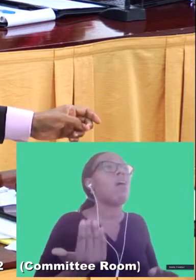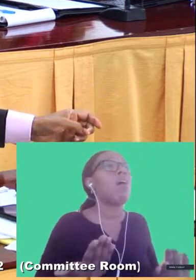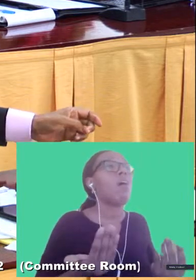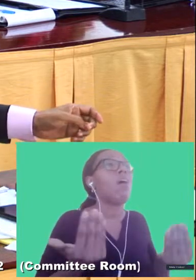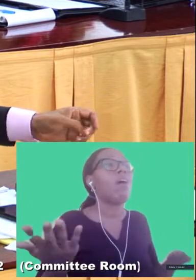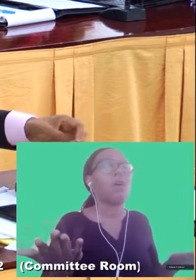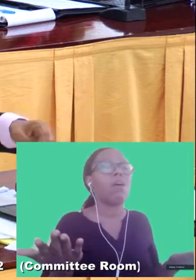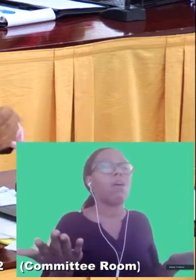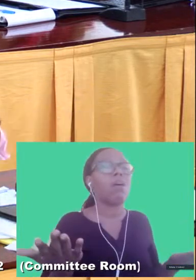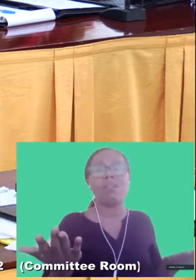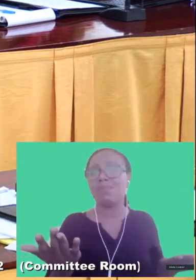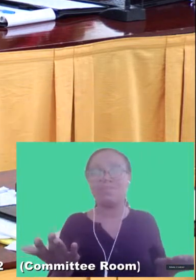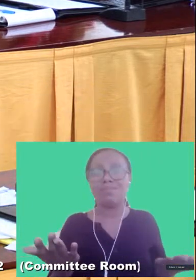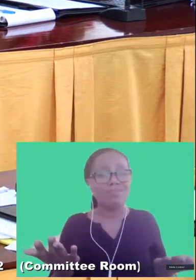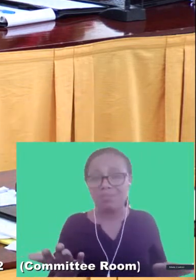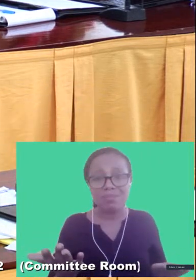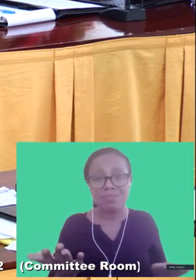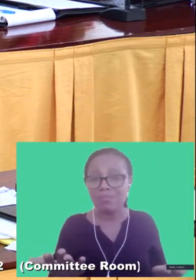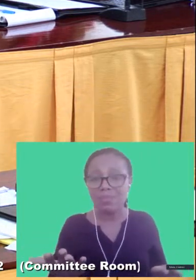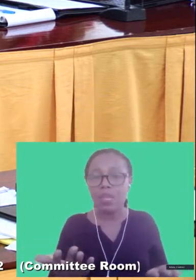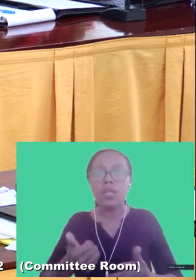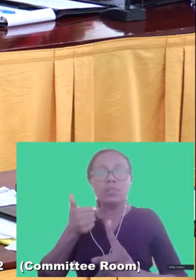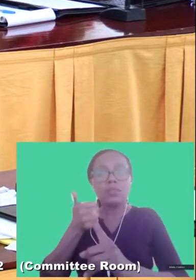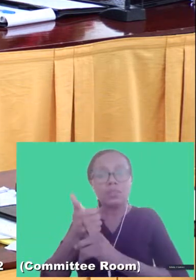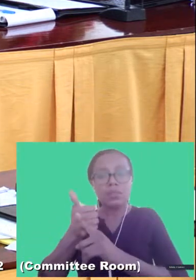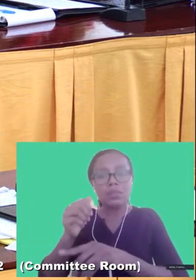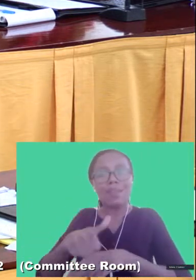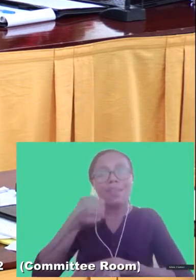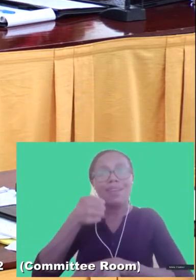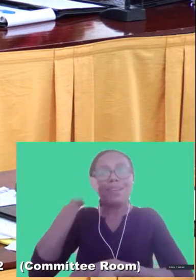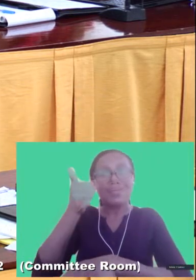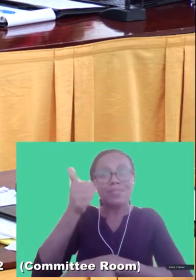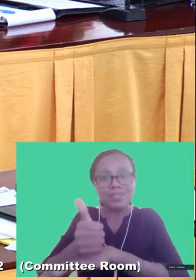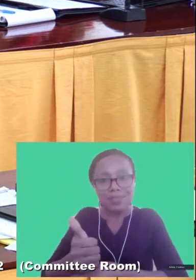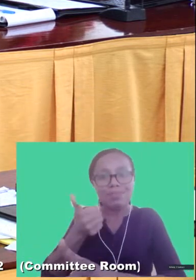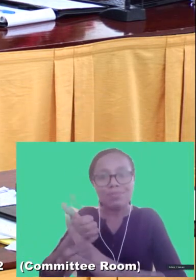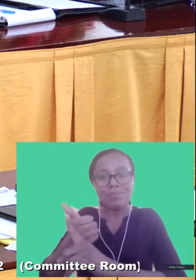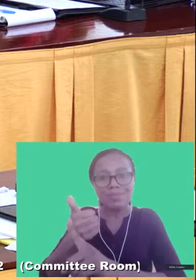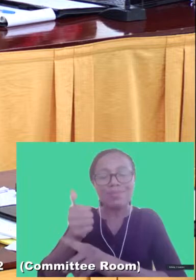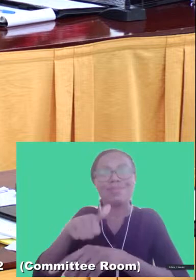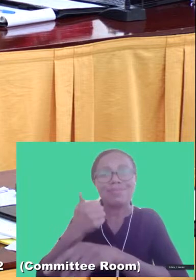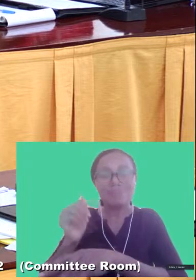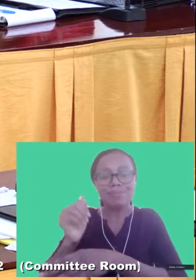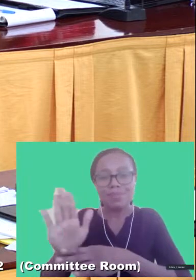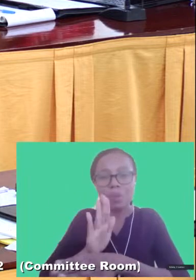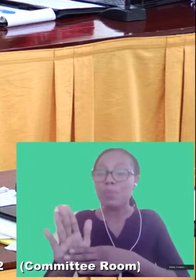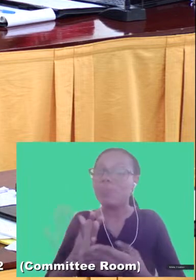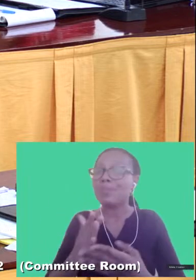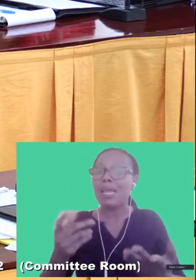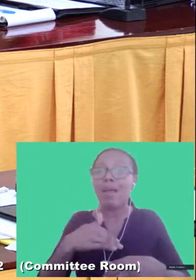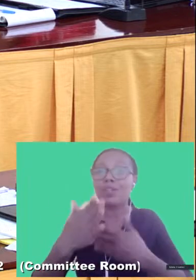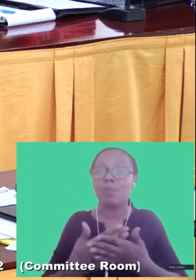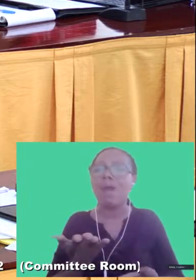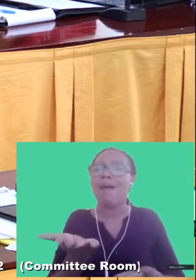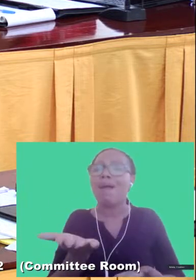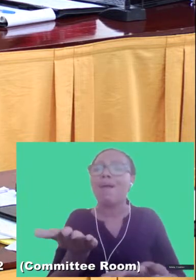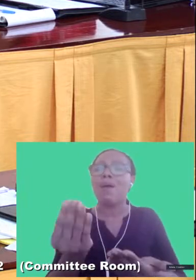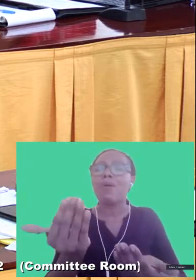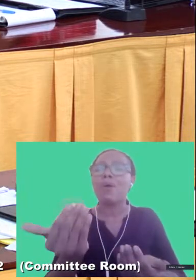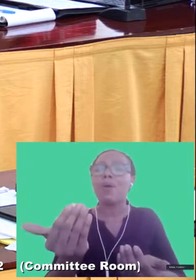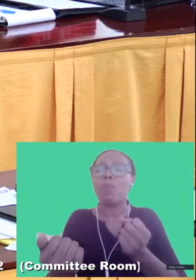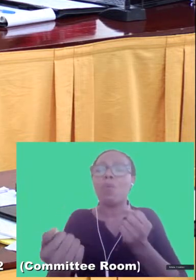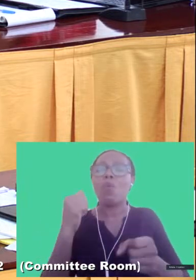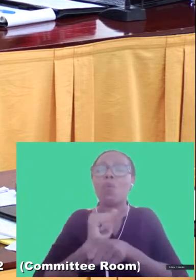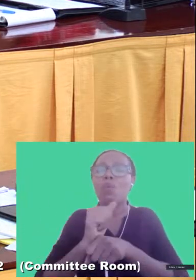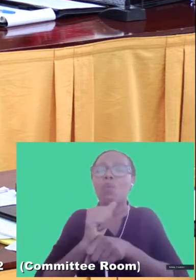a micro business no more, this is now a small business, and treat to that small business in a different way. Because the other thing that we're going to